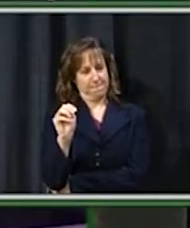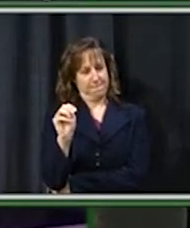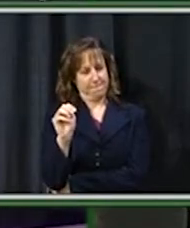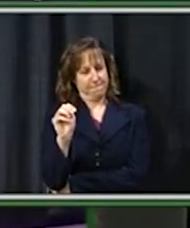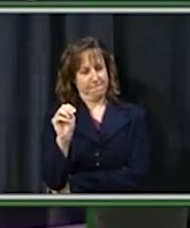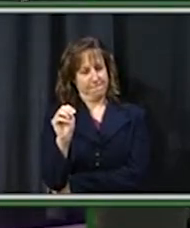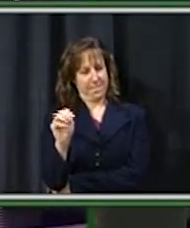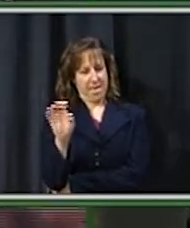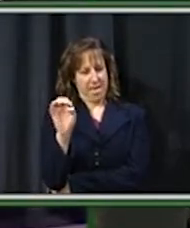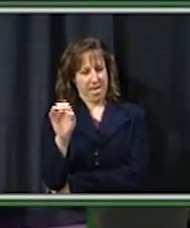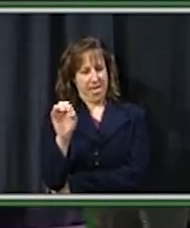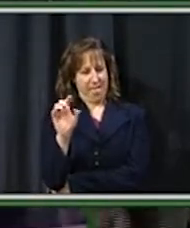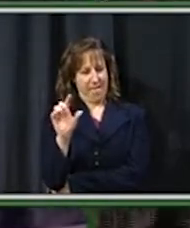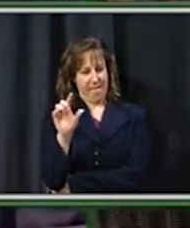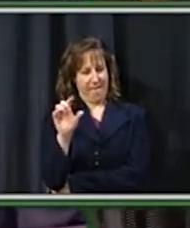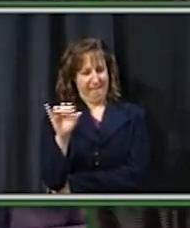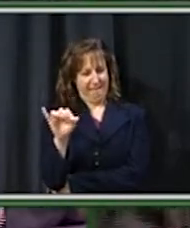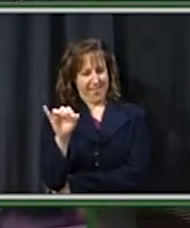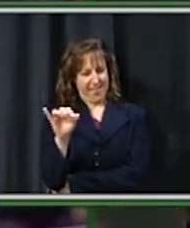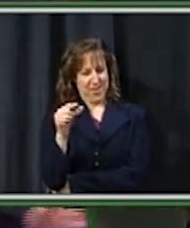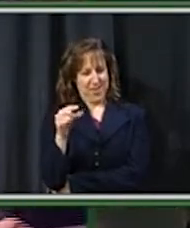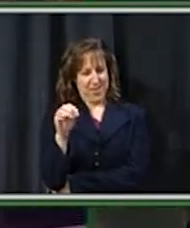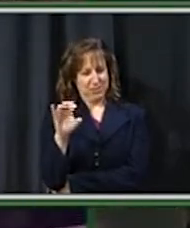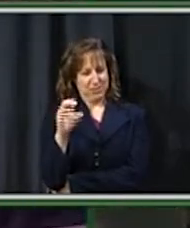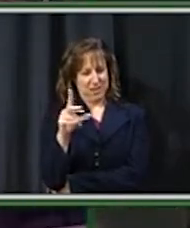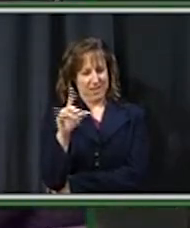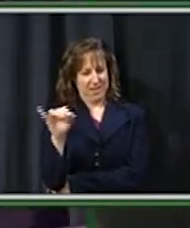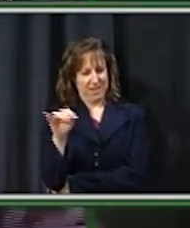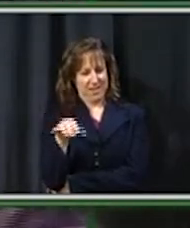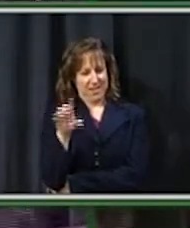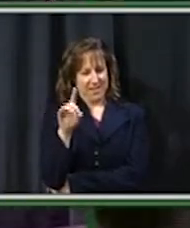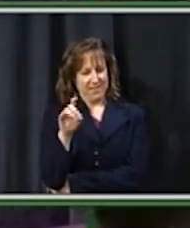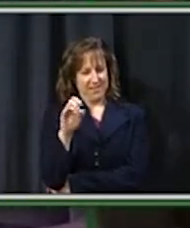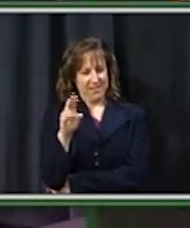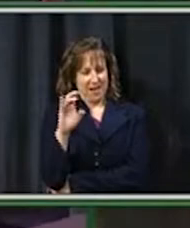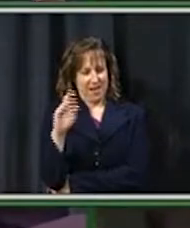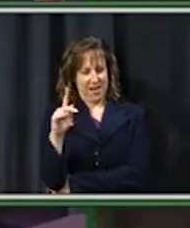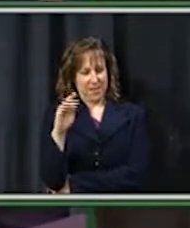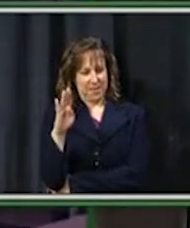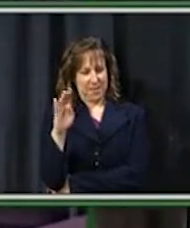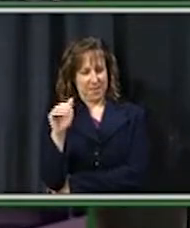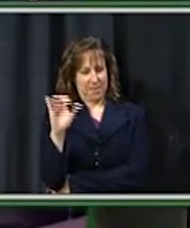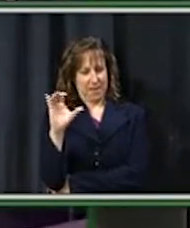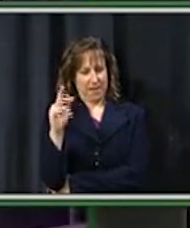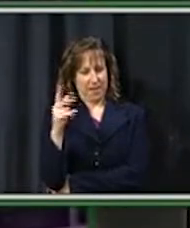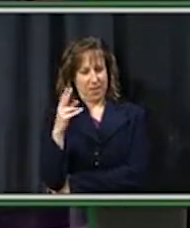Ellie Bocelli. Eric Anthony Packer.